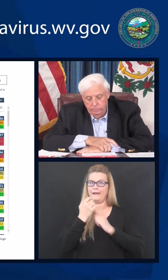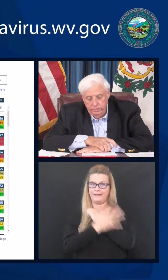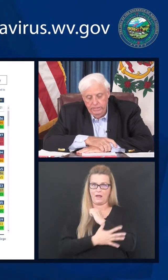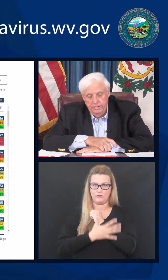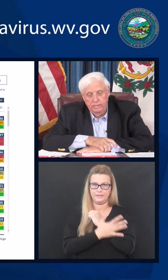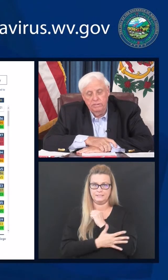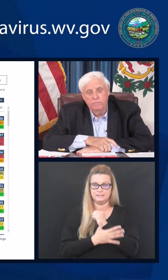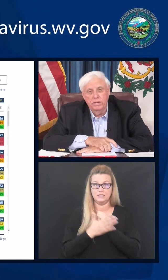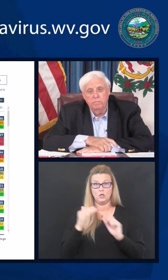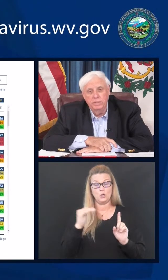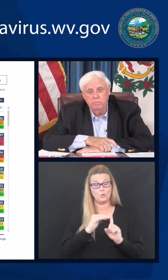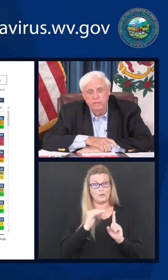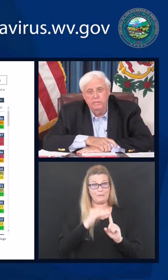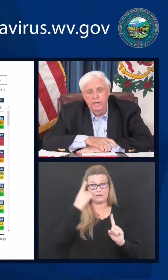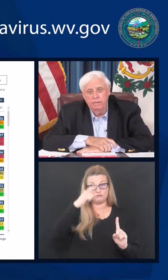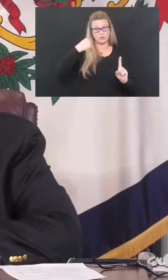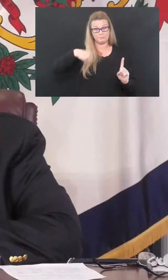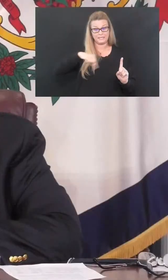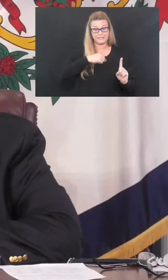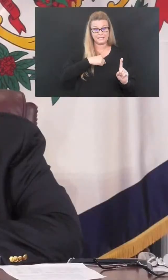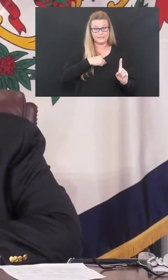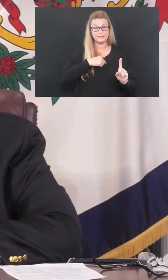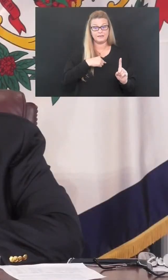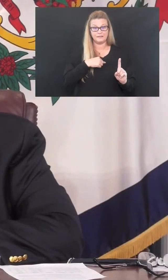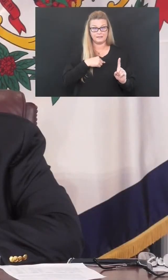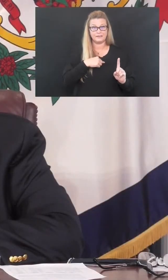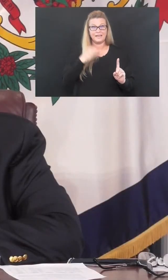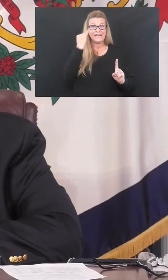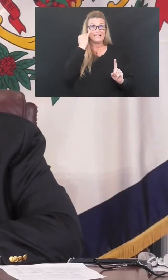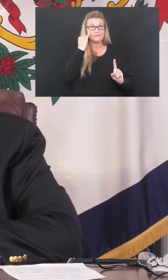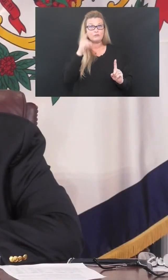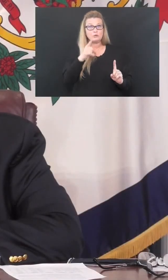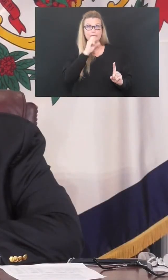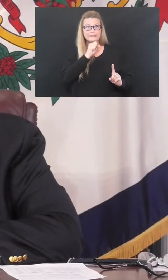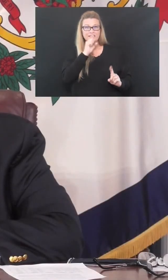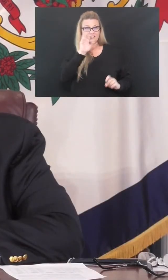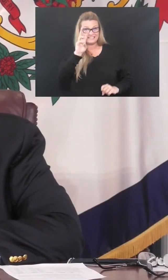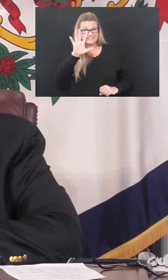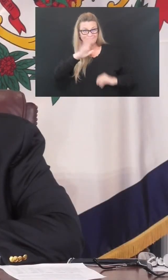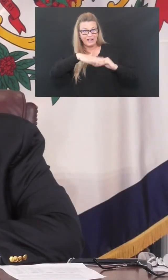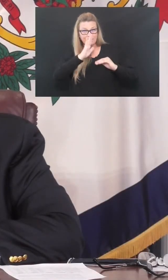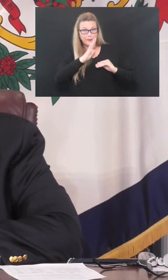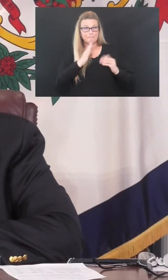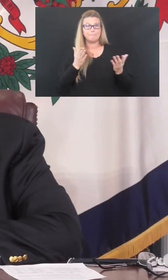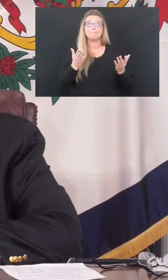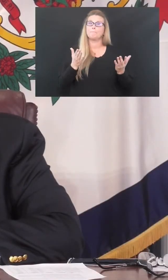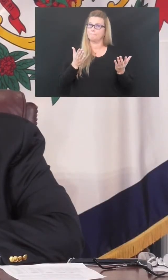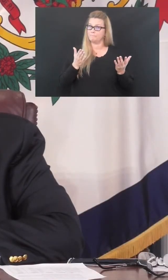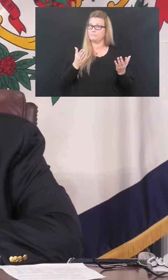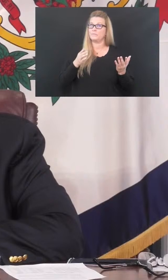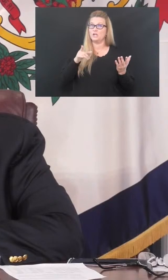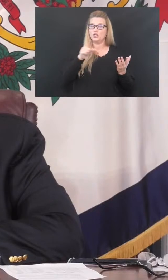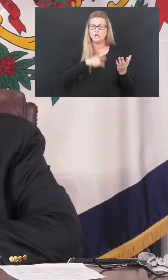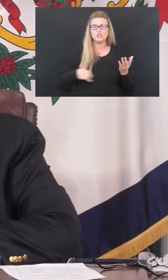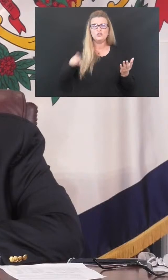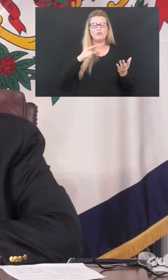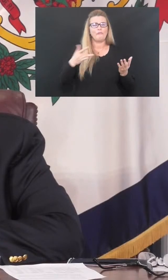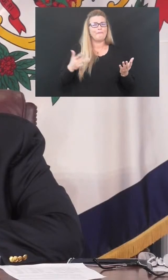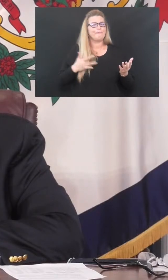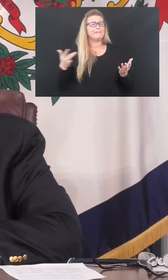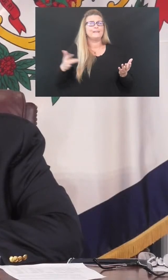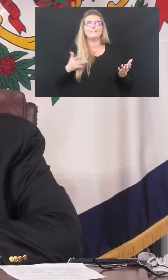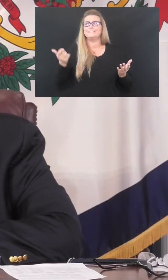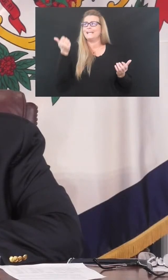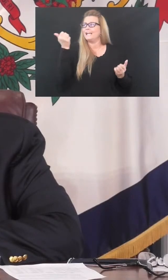Reminders from me, as I've done many, many times, especially if you're 65 years of age and older, and you get any kind